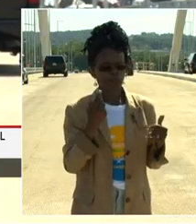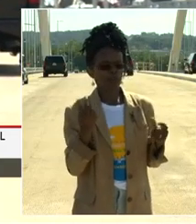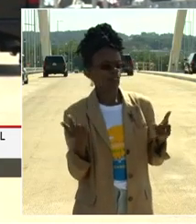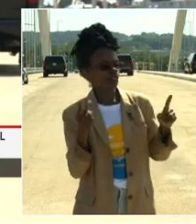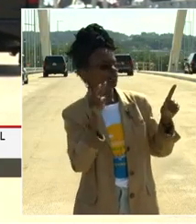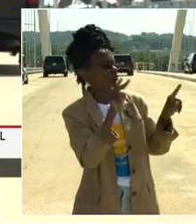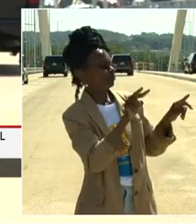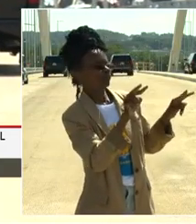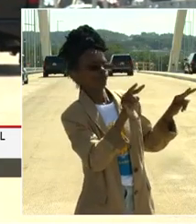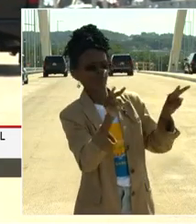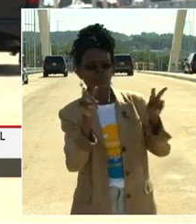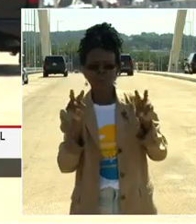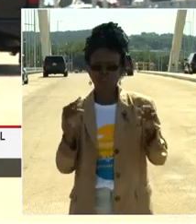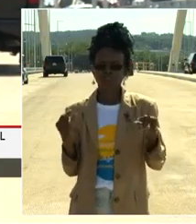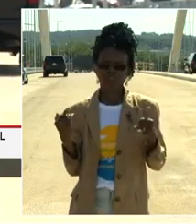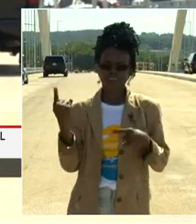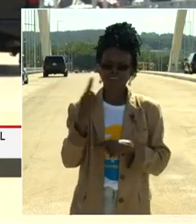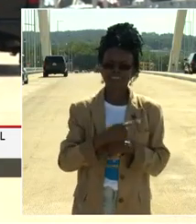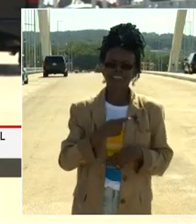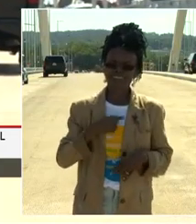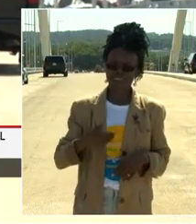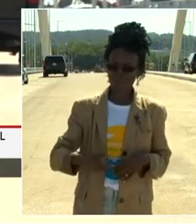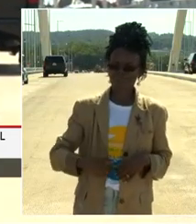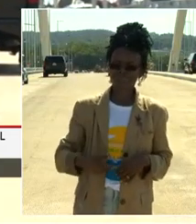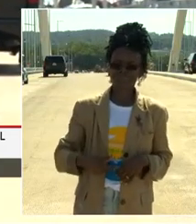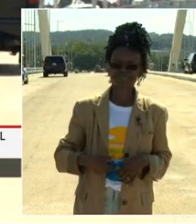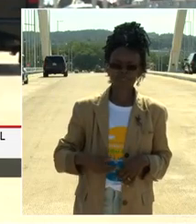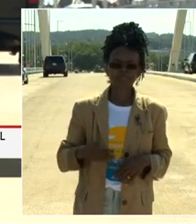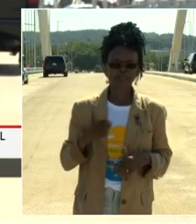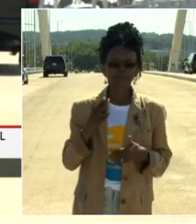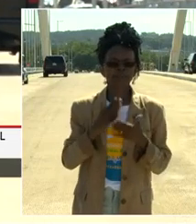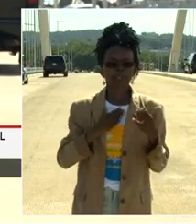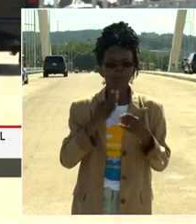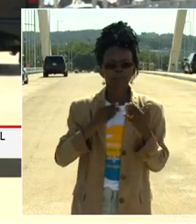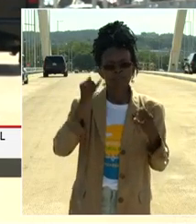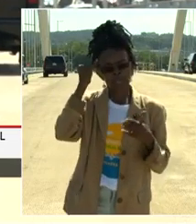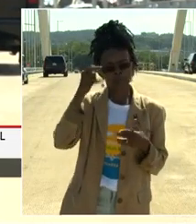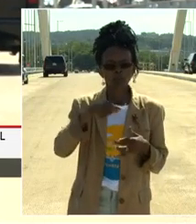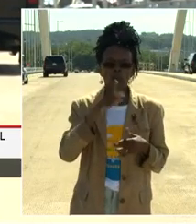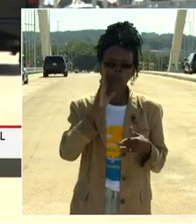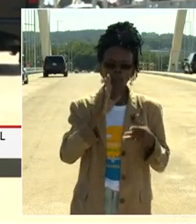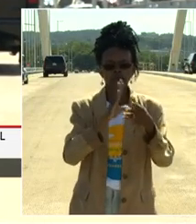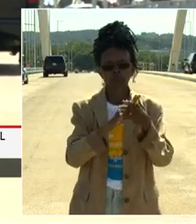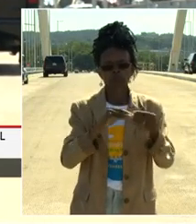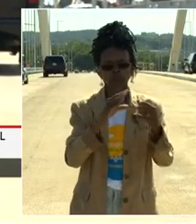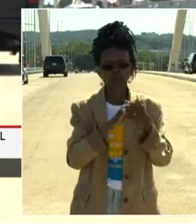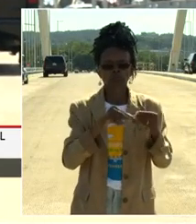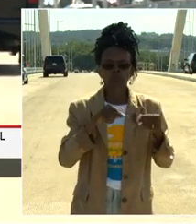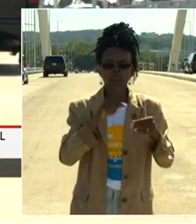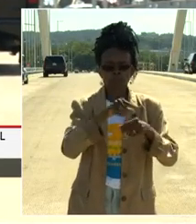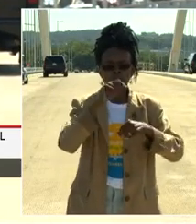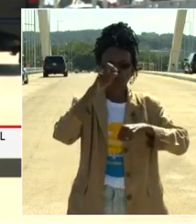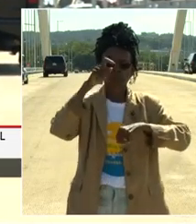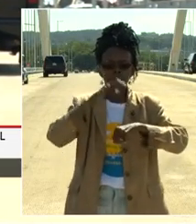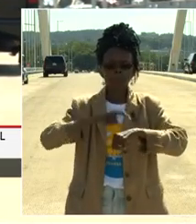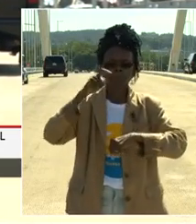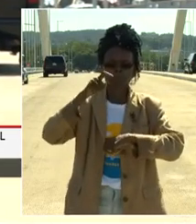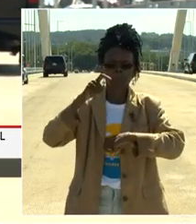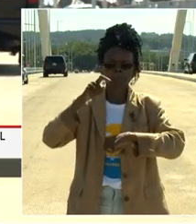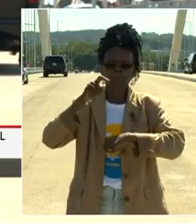ceremony, I'm obliged to offer a few ideas. Frederick Douglass was a punctual man, and he appreciated